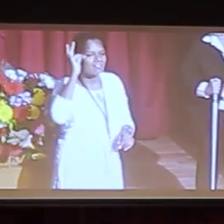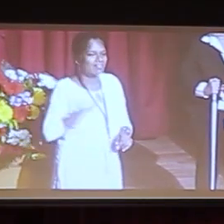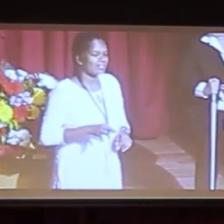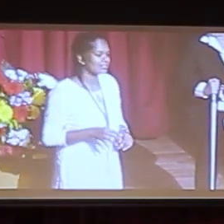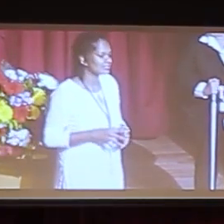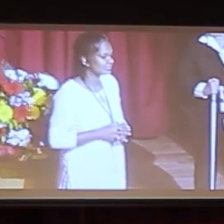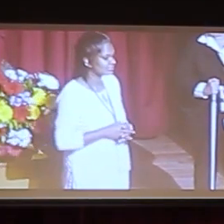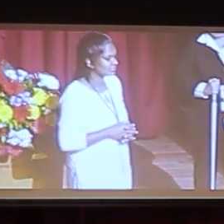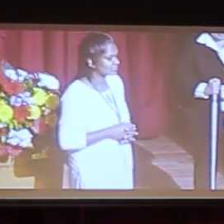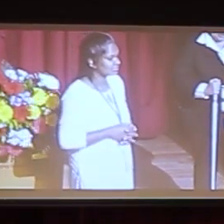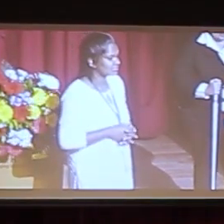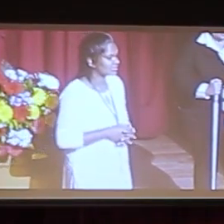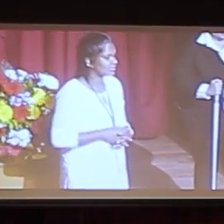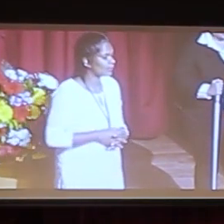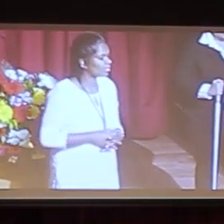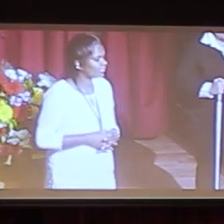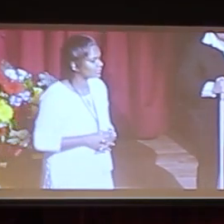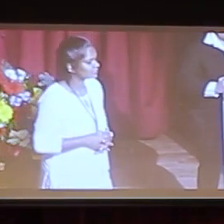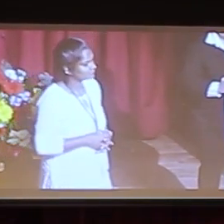Next one.